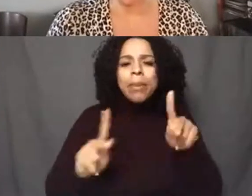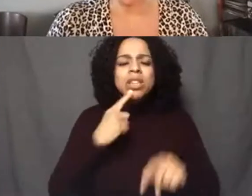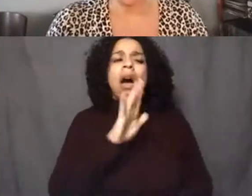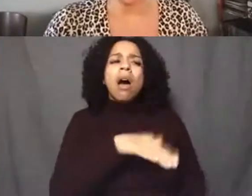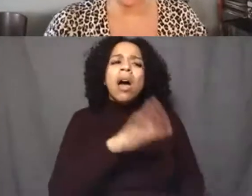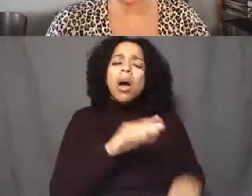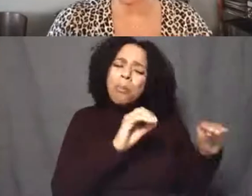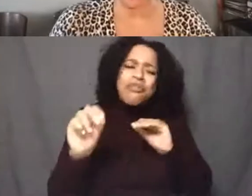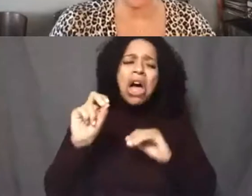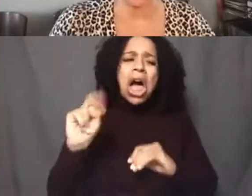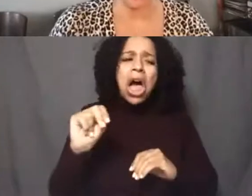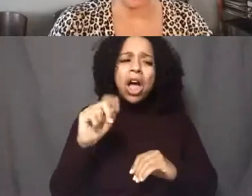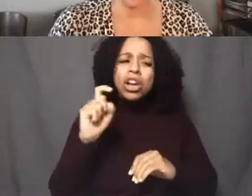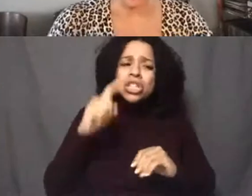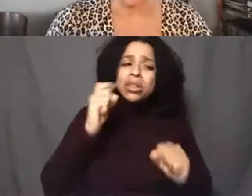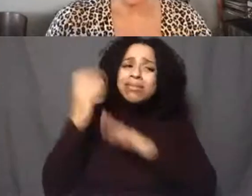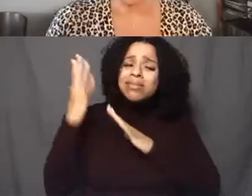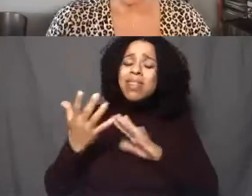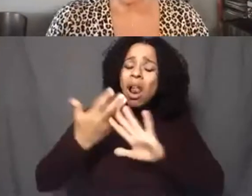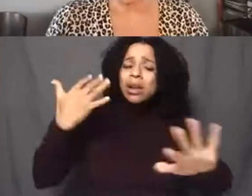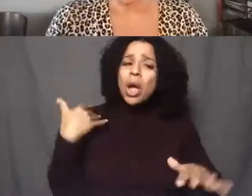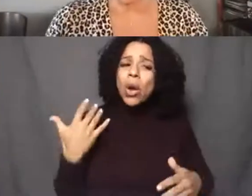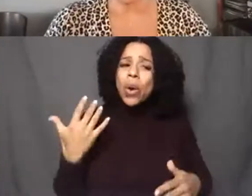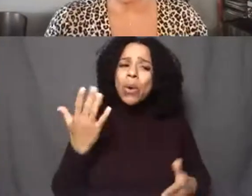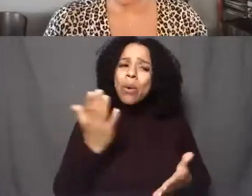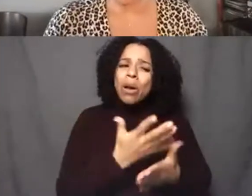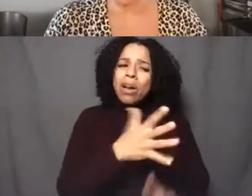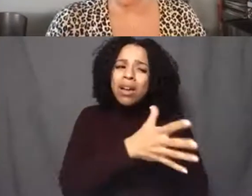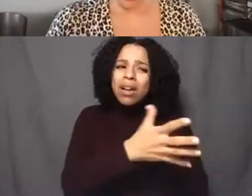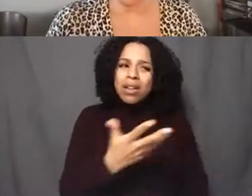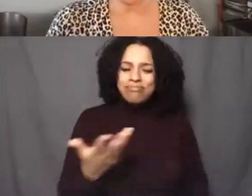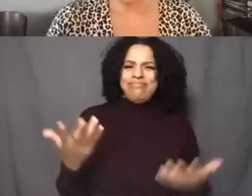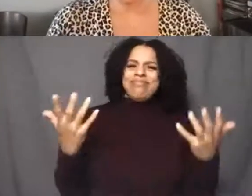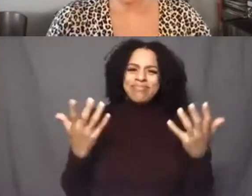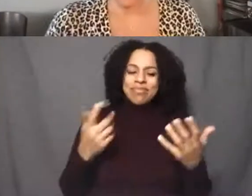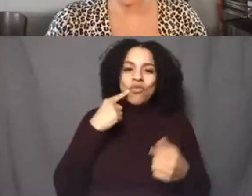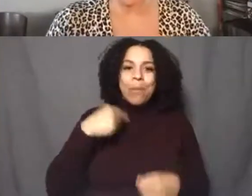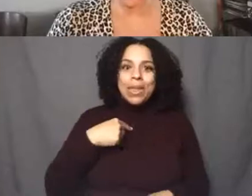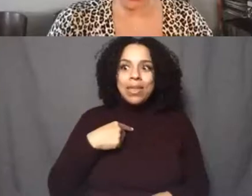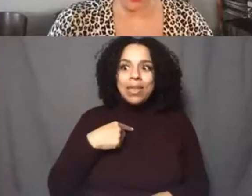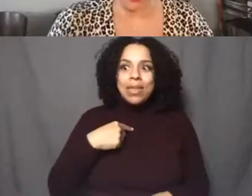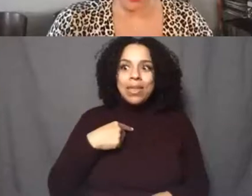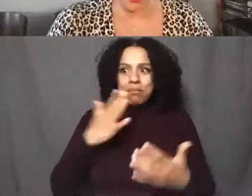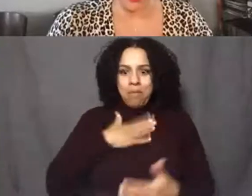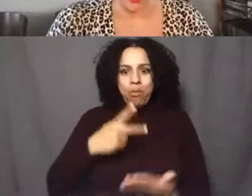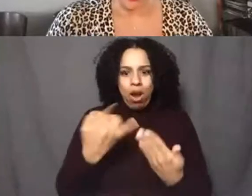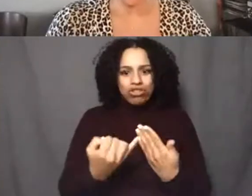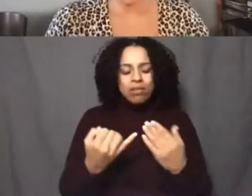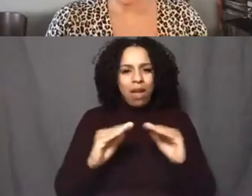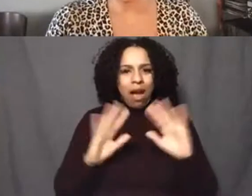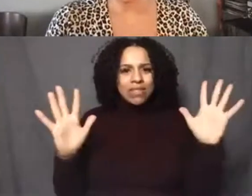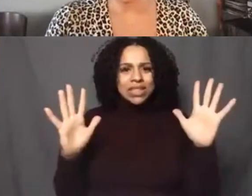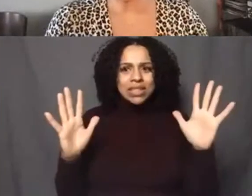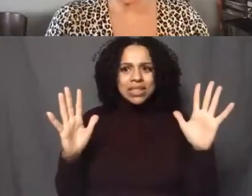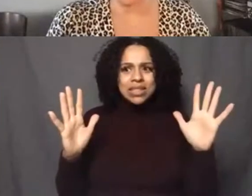that impact our society today? And so to me, the argument of the project is all of these things shape our society. And